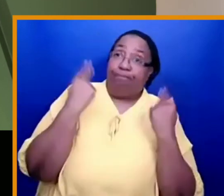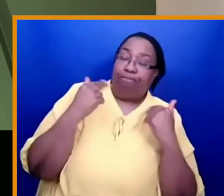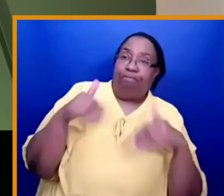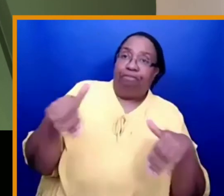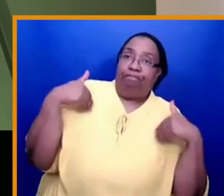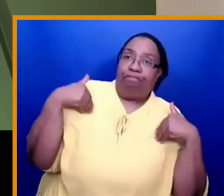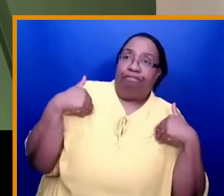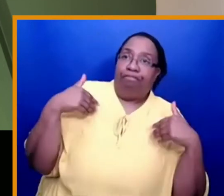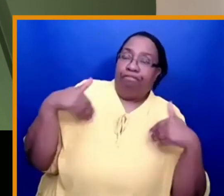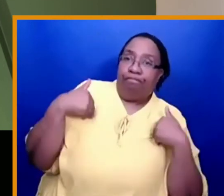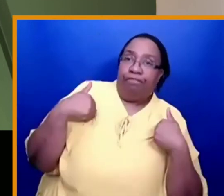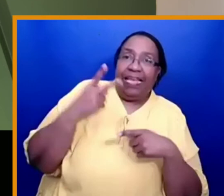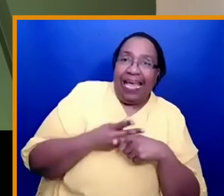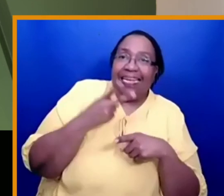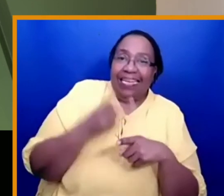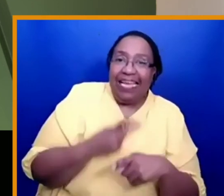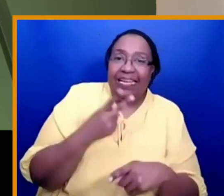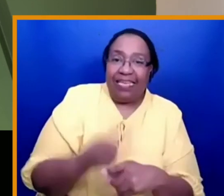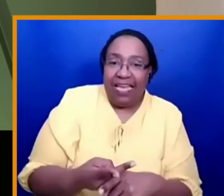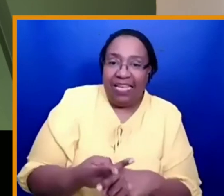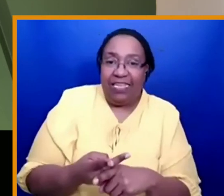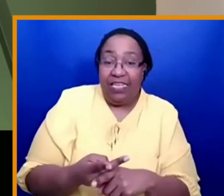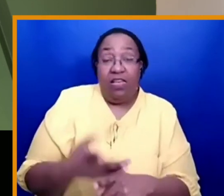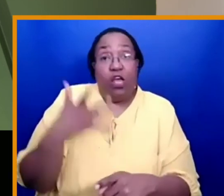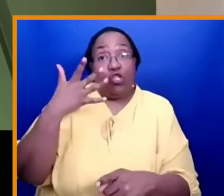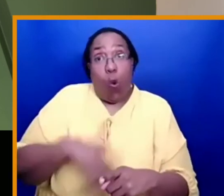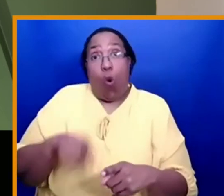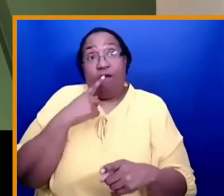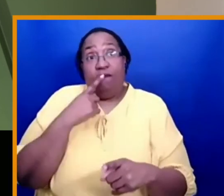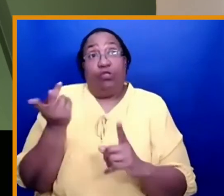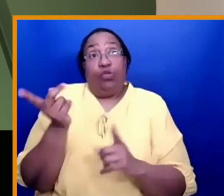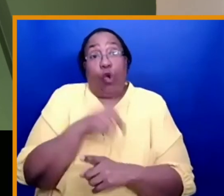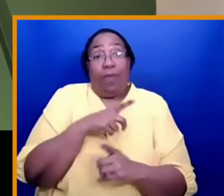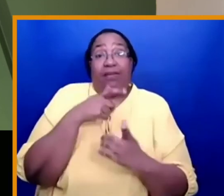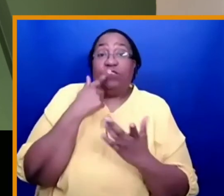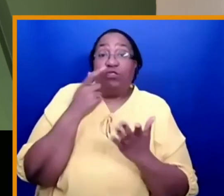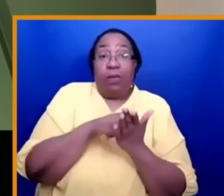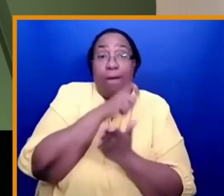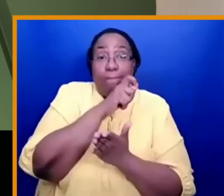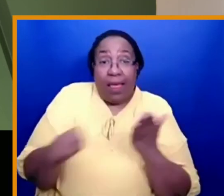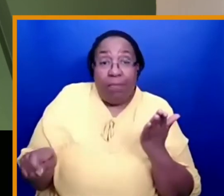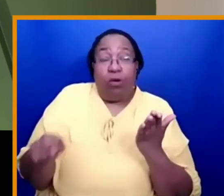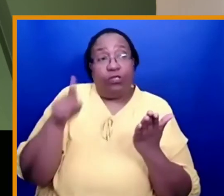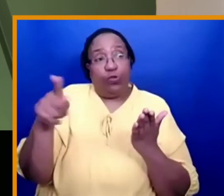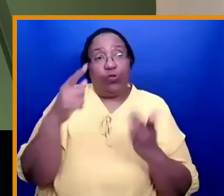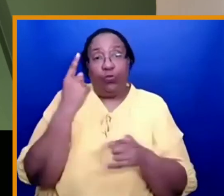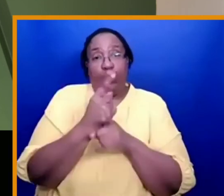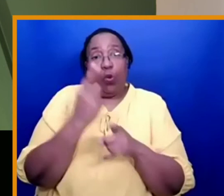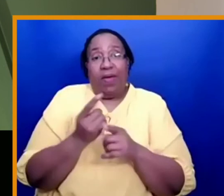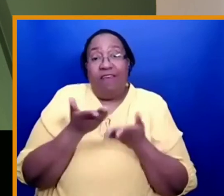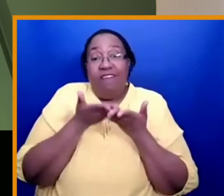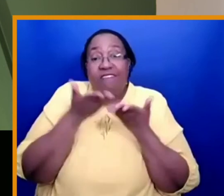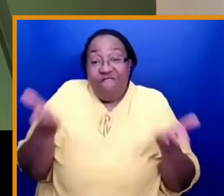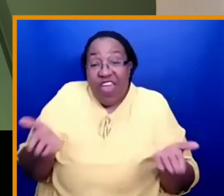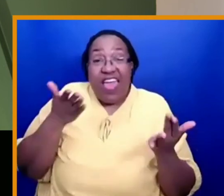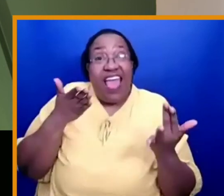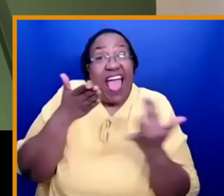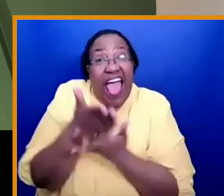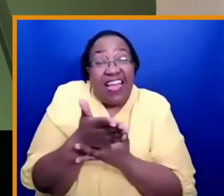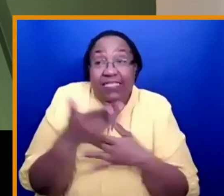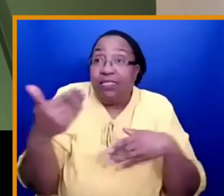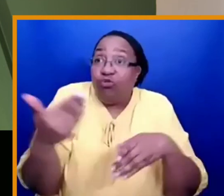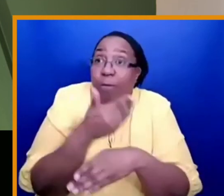for the Unlock campaign to ban the box, to roll out fair access to employment, to educate and monitor employers so that they take a more supportive